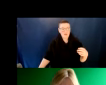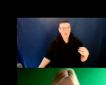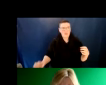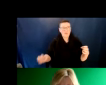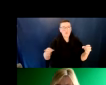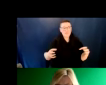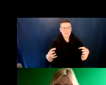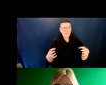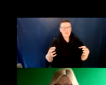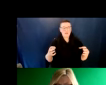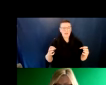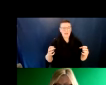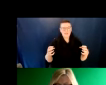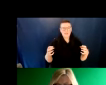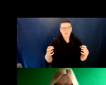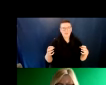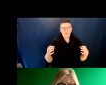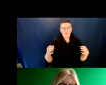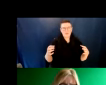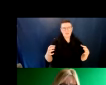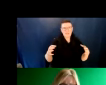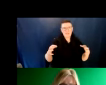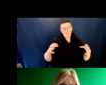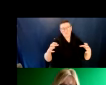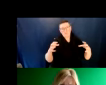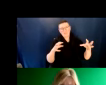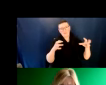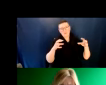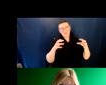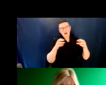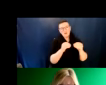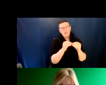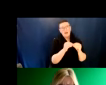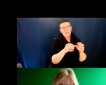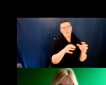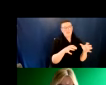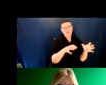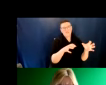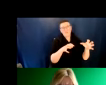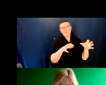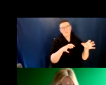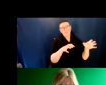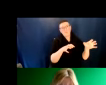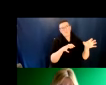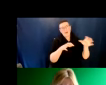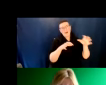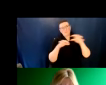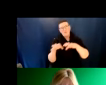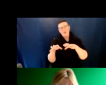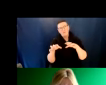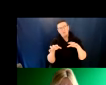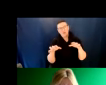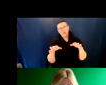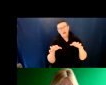So the reason that these concrete concepts kind of map